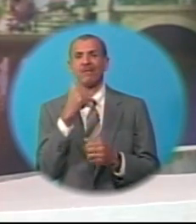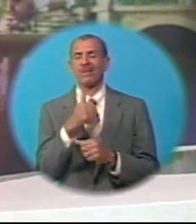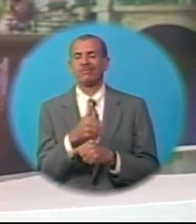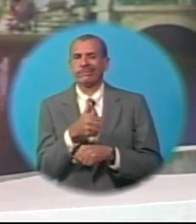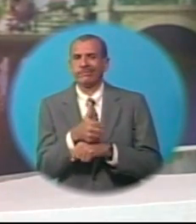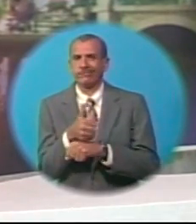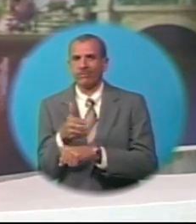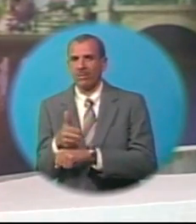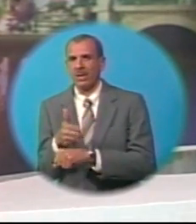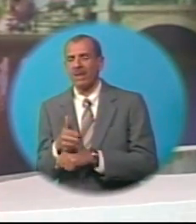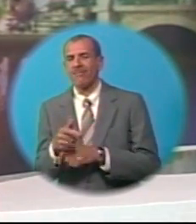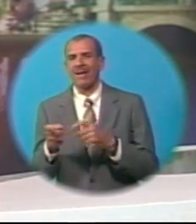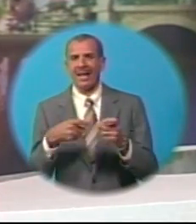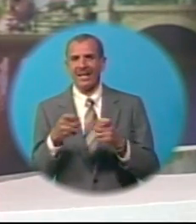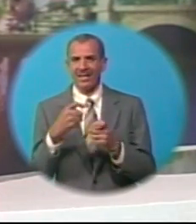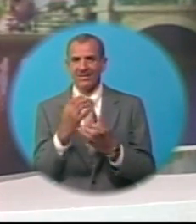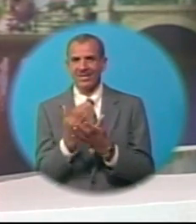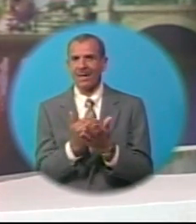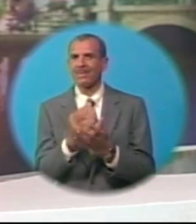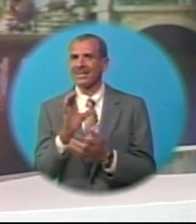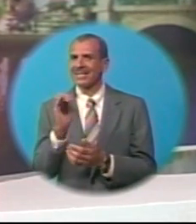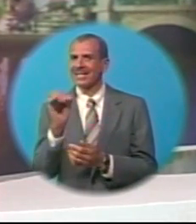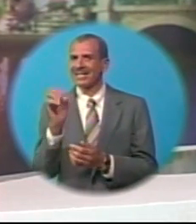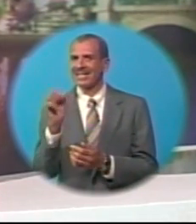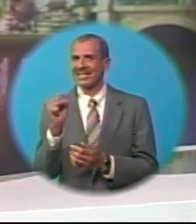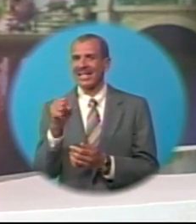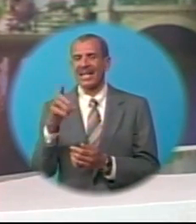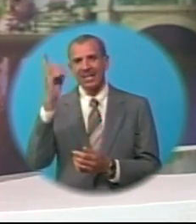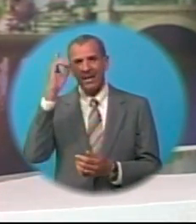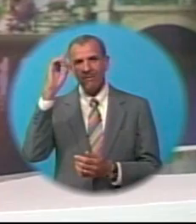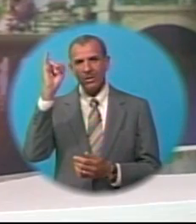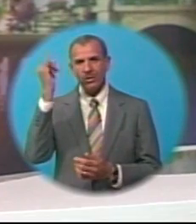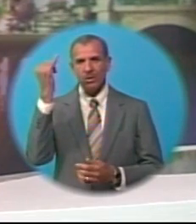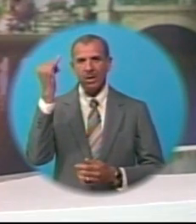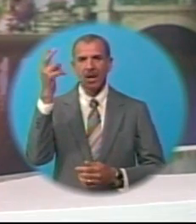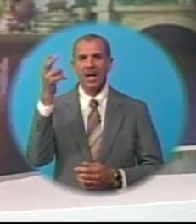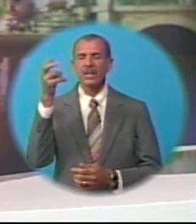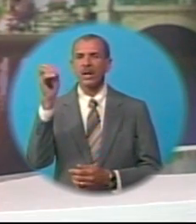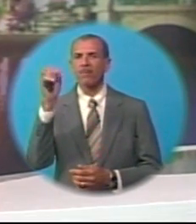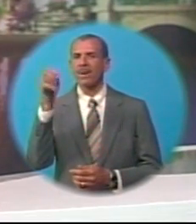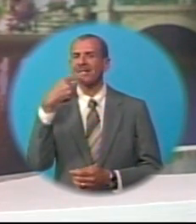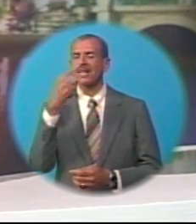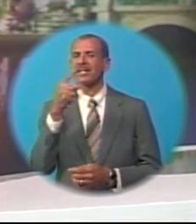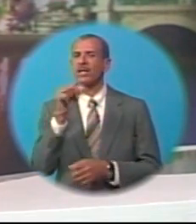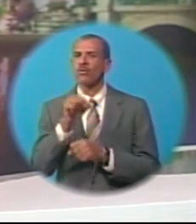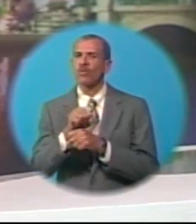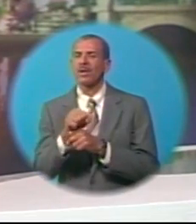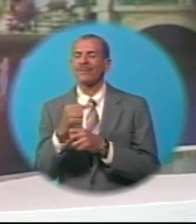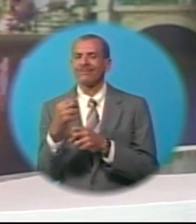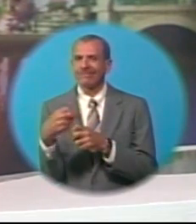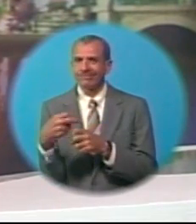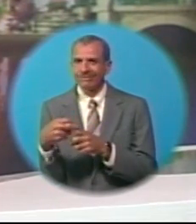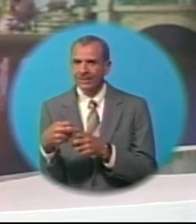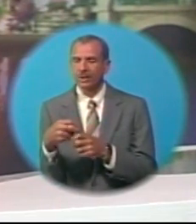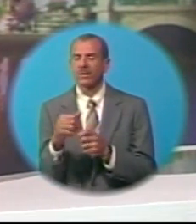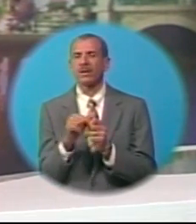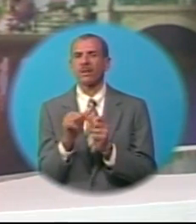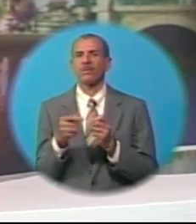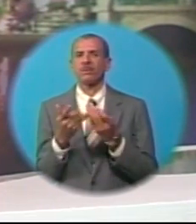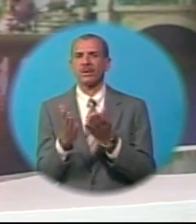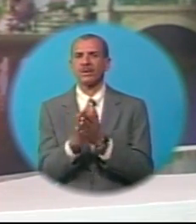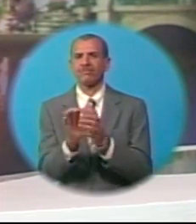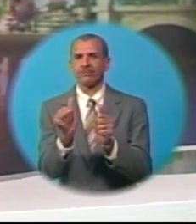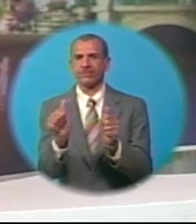handling of some publicized cases. David Joey Harper says the Child Care Board has worked hard to provide a conducive environment for